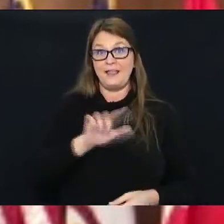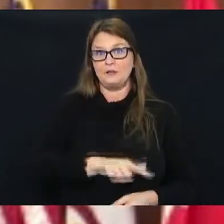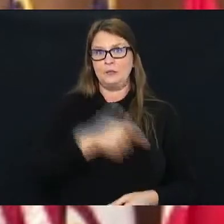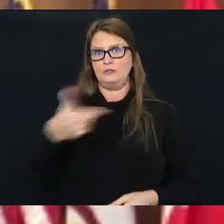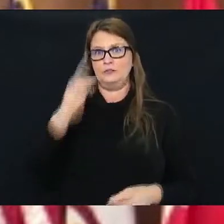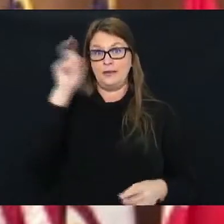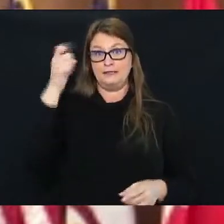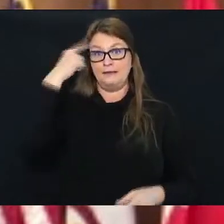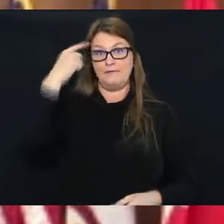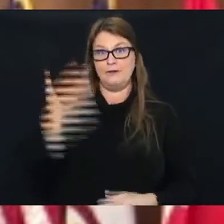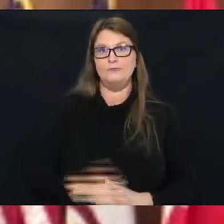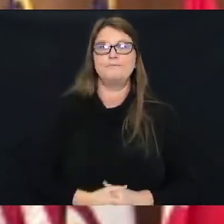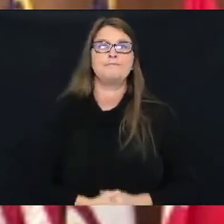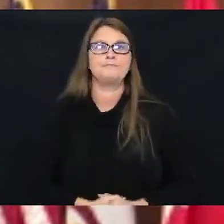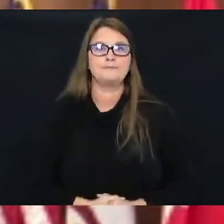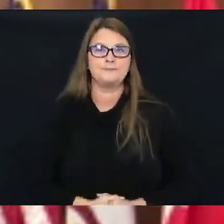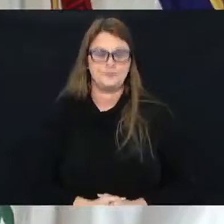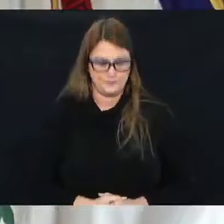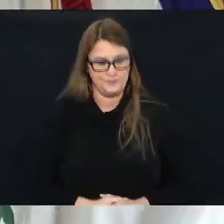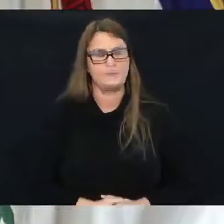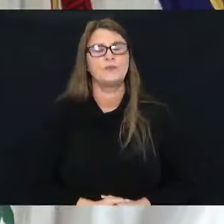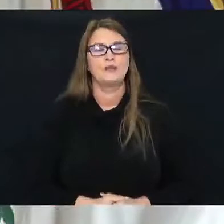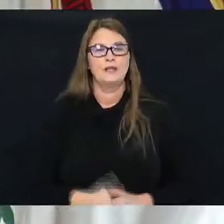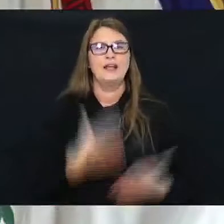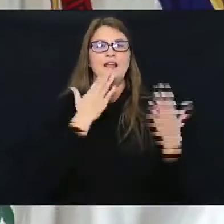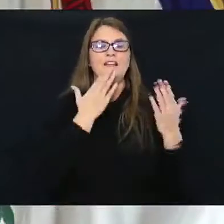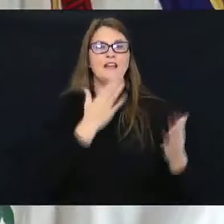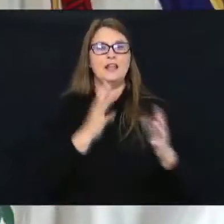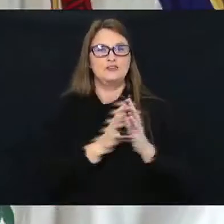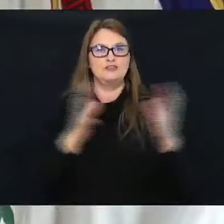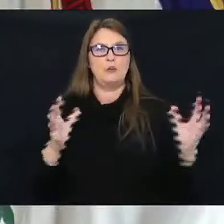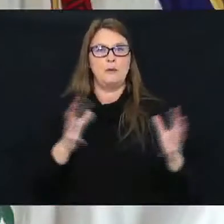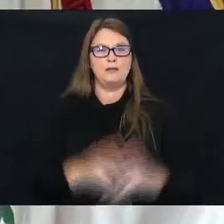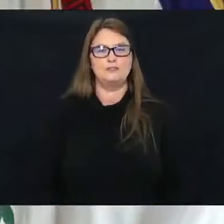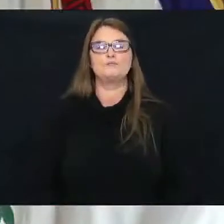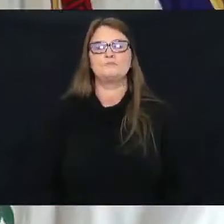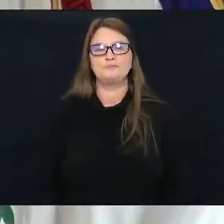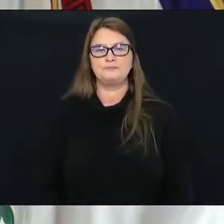you. Yes, sir, Major General. Thank you, sir, so much.